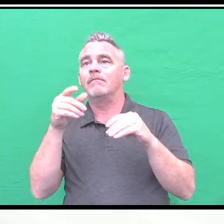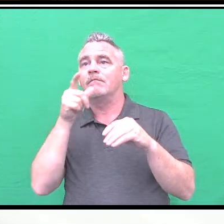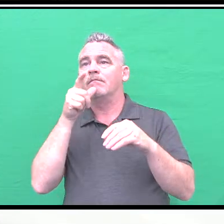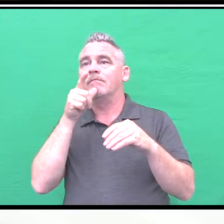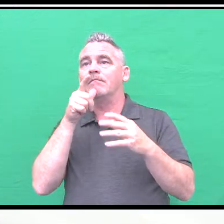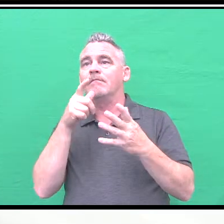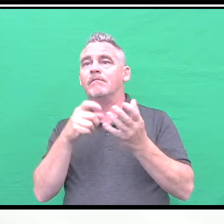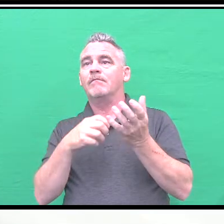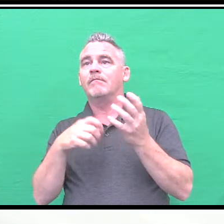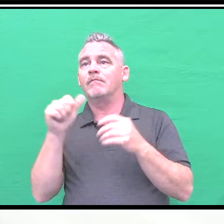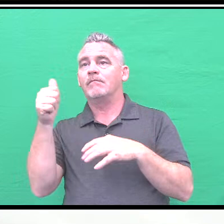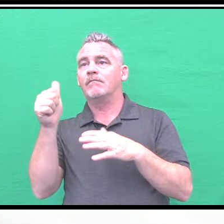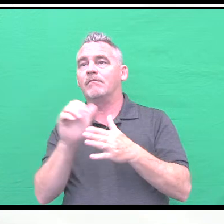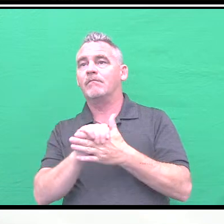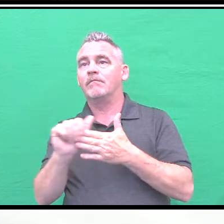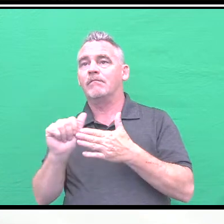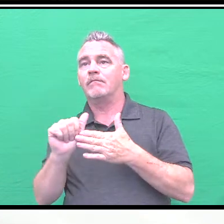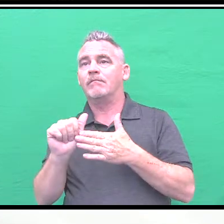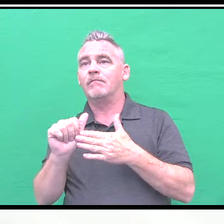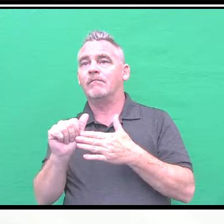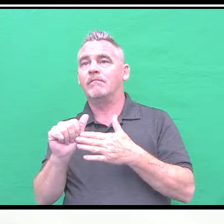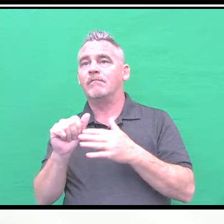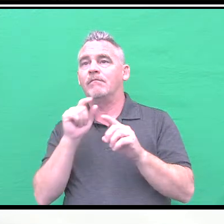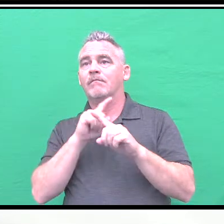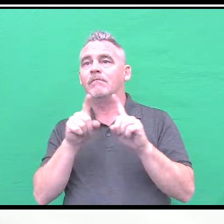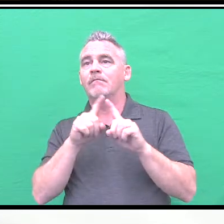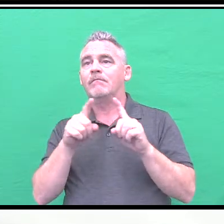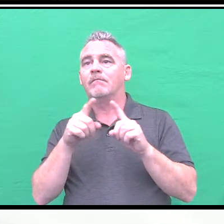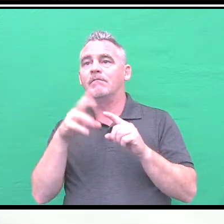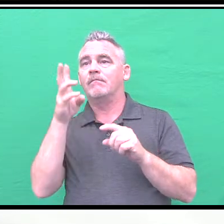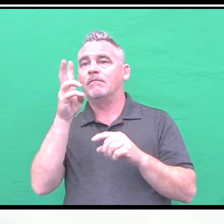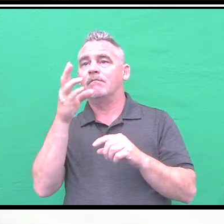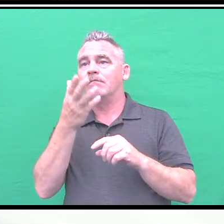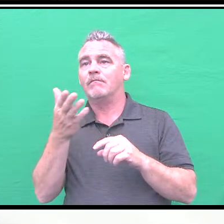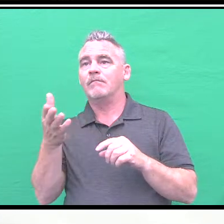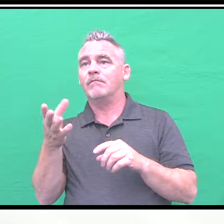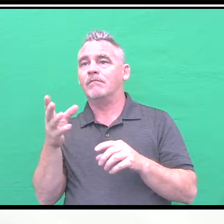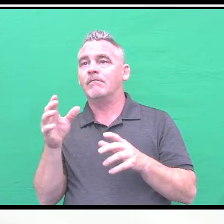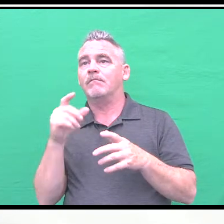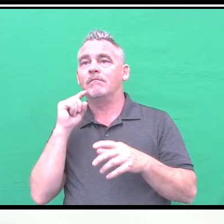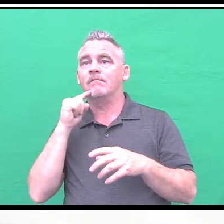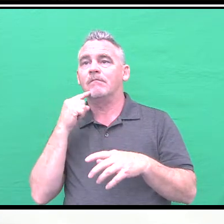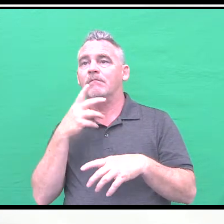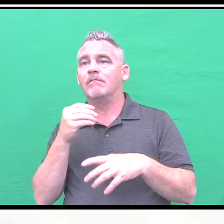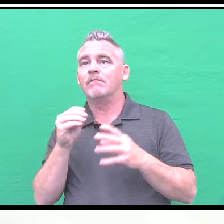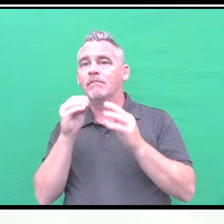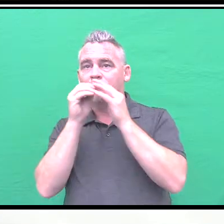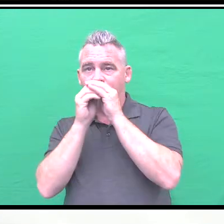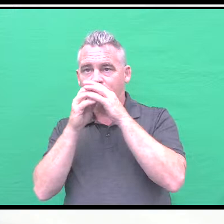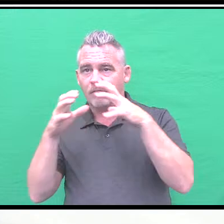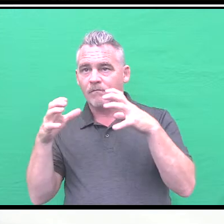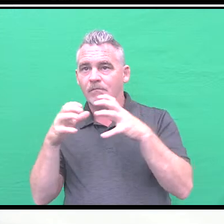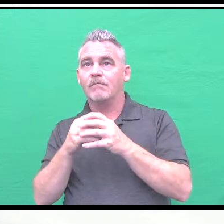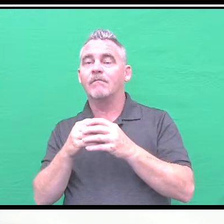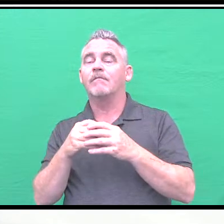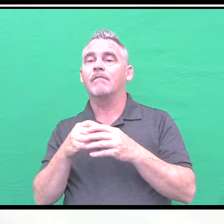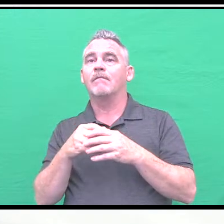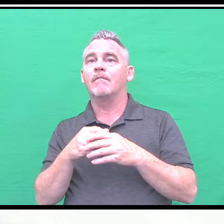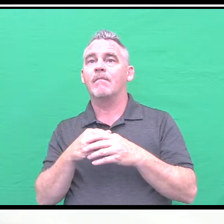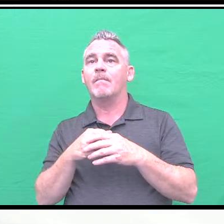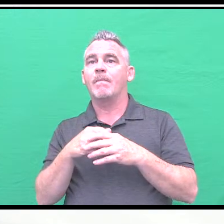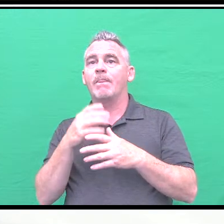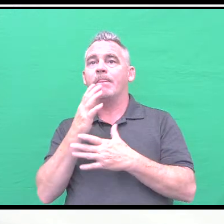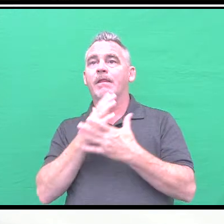and you can choose from 6 different objects, like candies or a balloon. And also, in exciting news, our morning